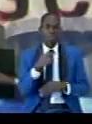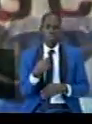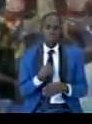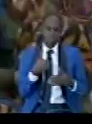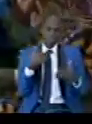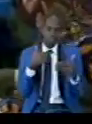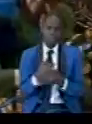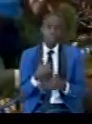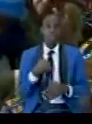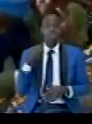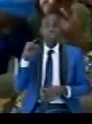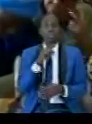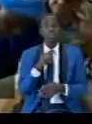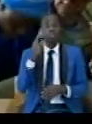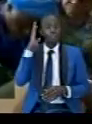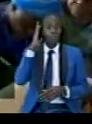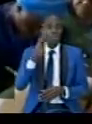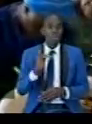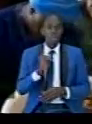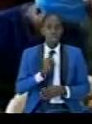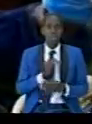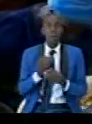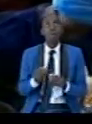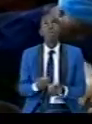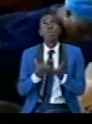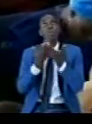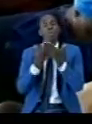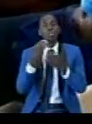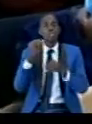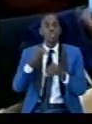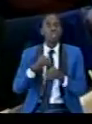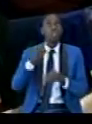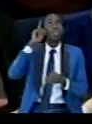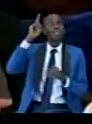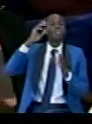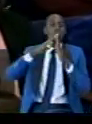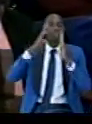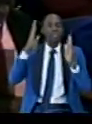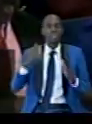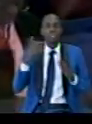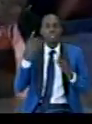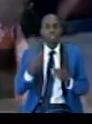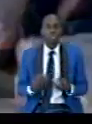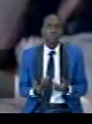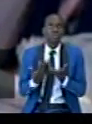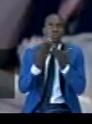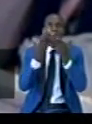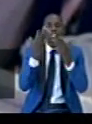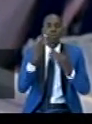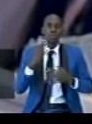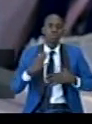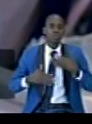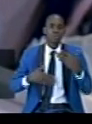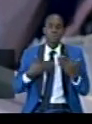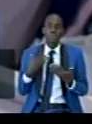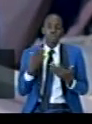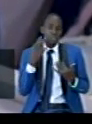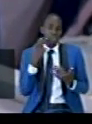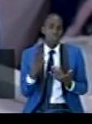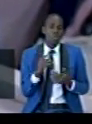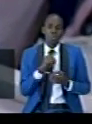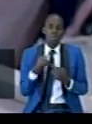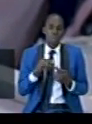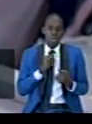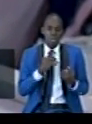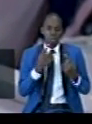I offer in his tabernacle the sacrifices of joy. That is, when I come to sacrifice